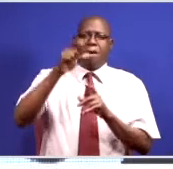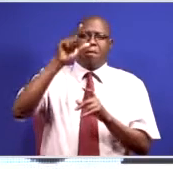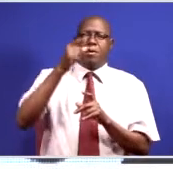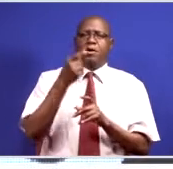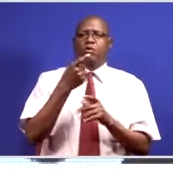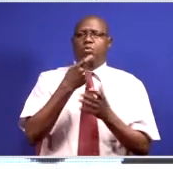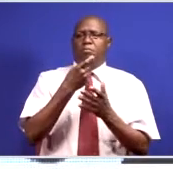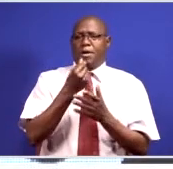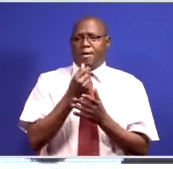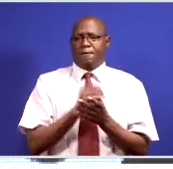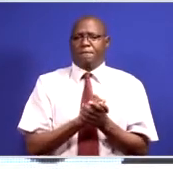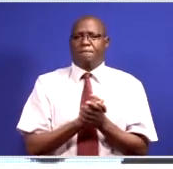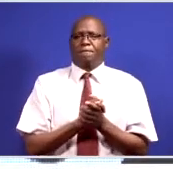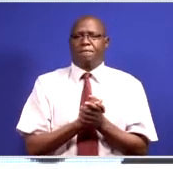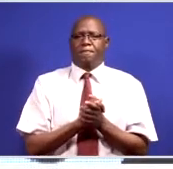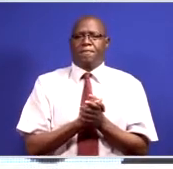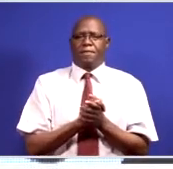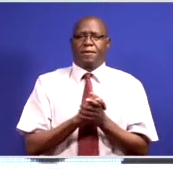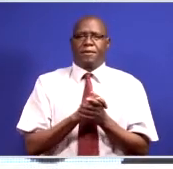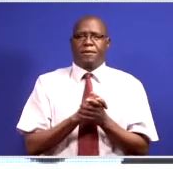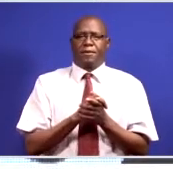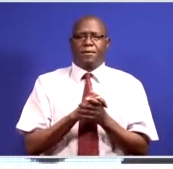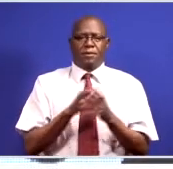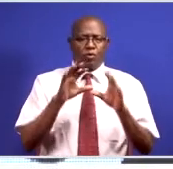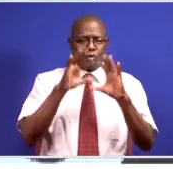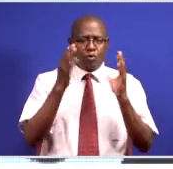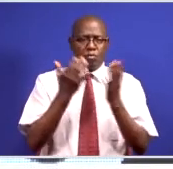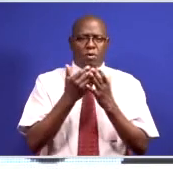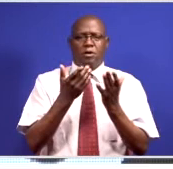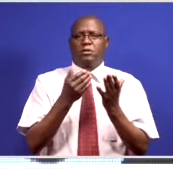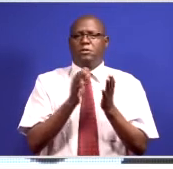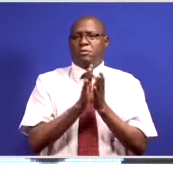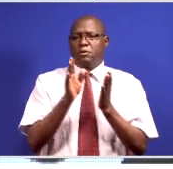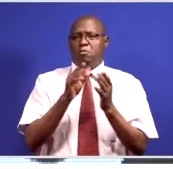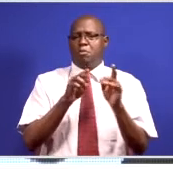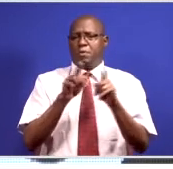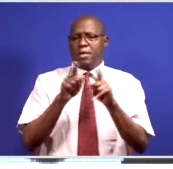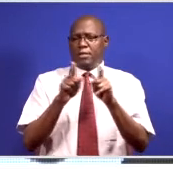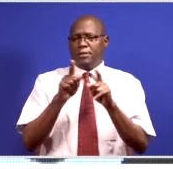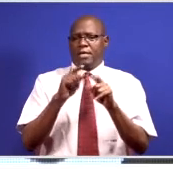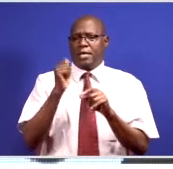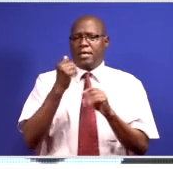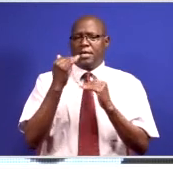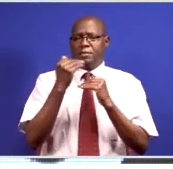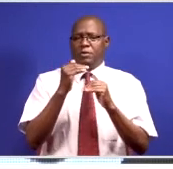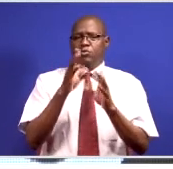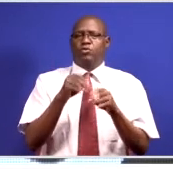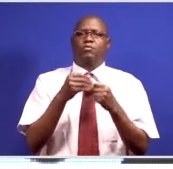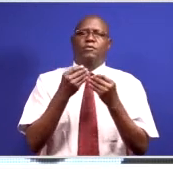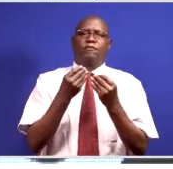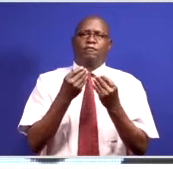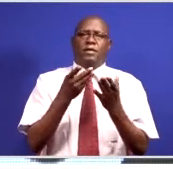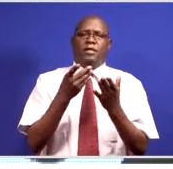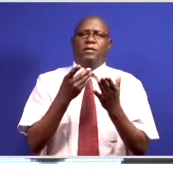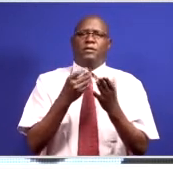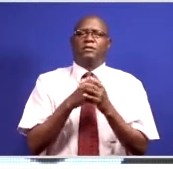YEGO Global has launched operations in Kenya through its subsidiary YEGO Mobility Kenya Limited to provide customized taxi